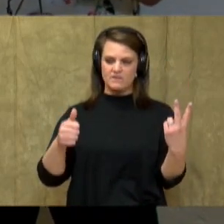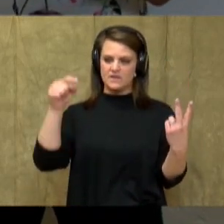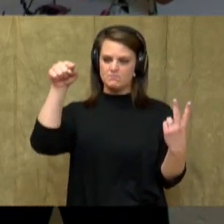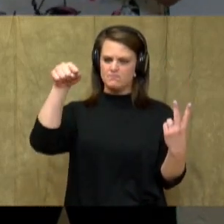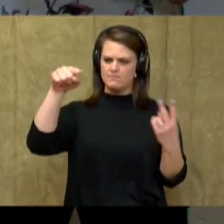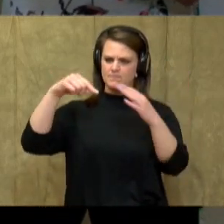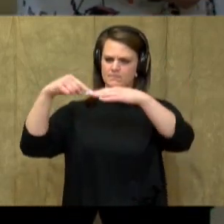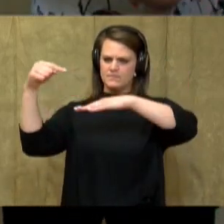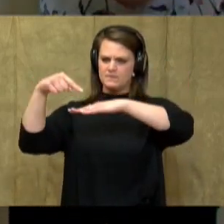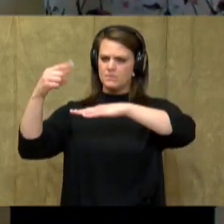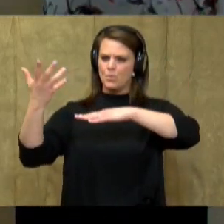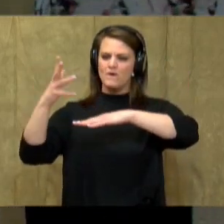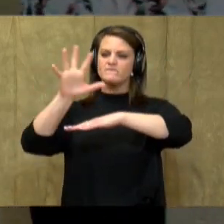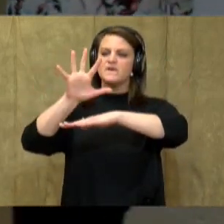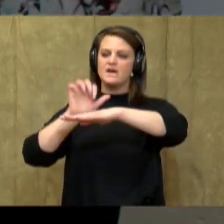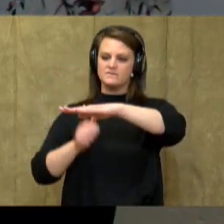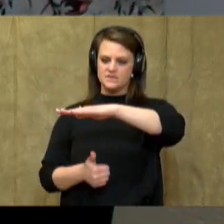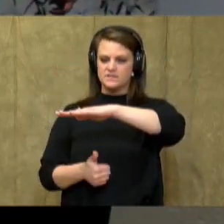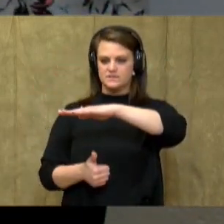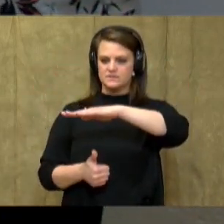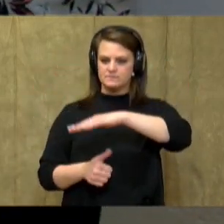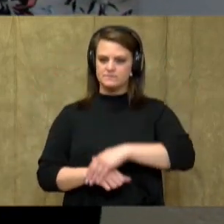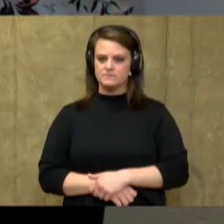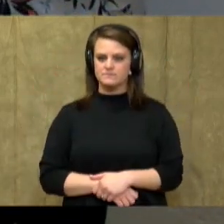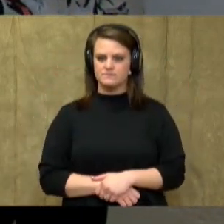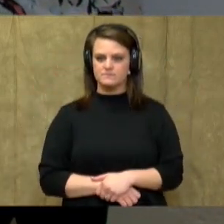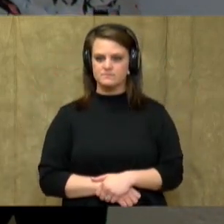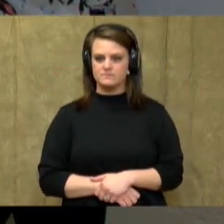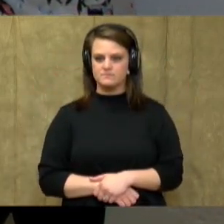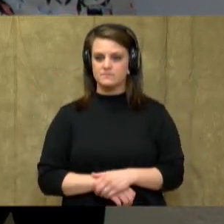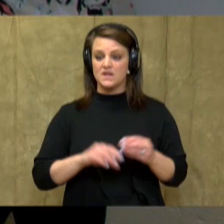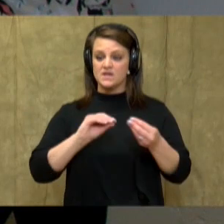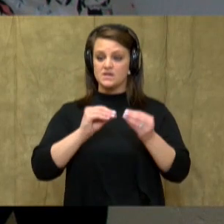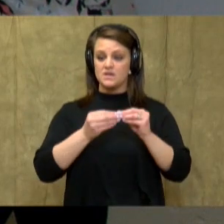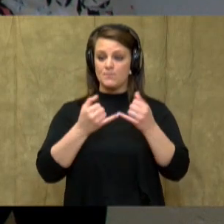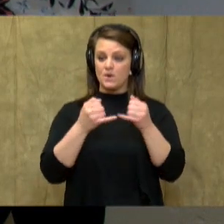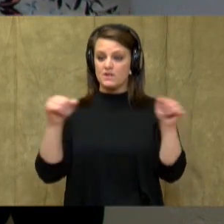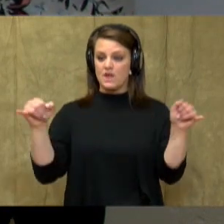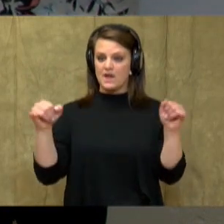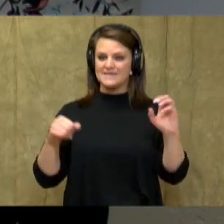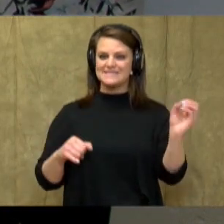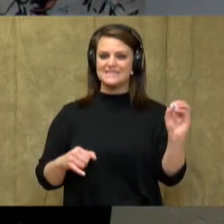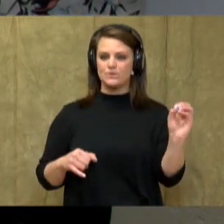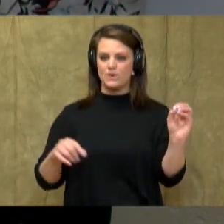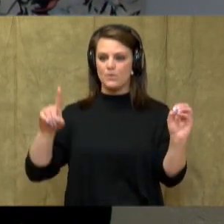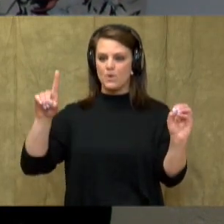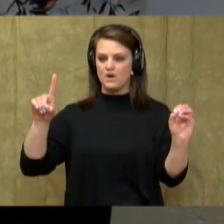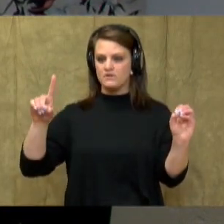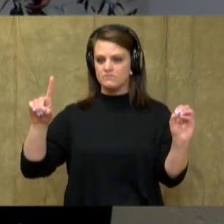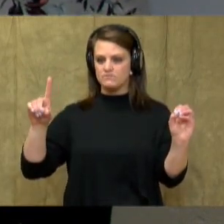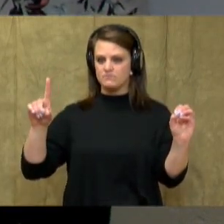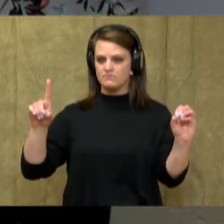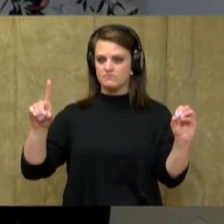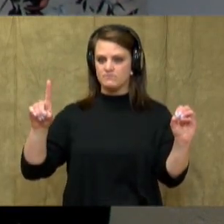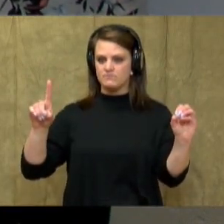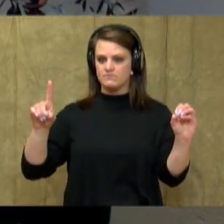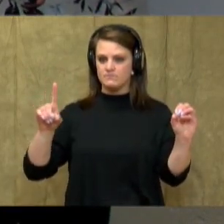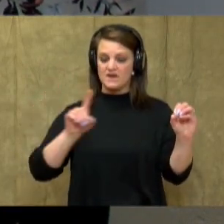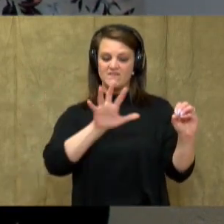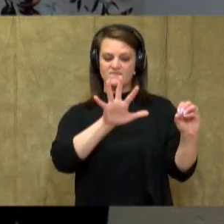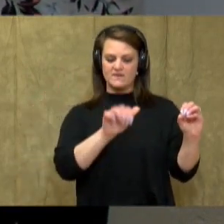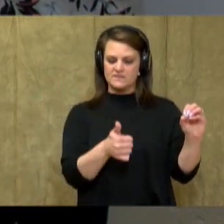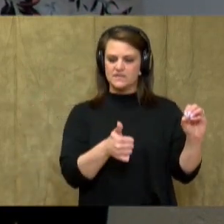numerator? 5/10. So here on my number line, I have a 0 and 1 whole. Here